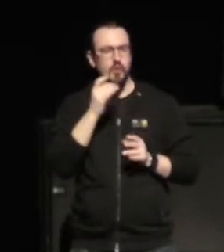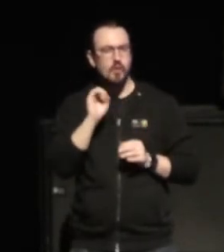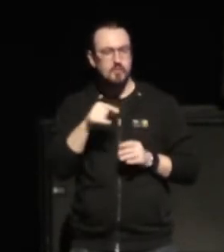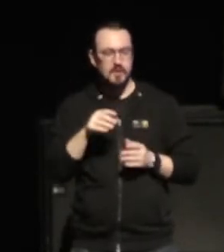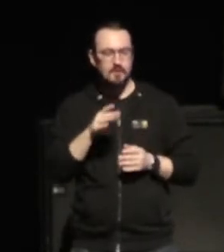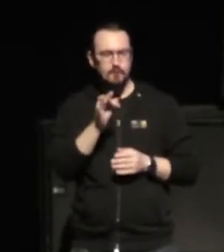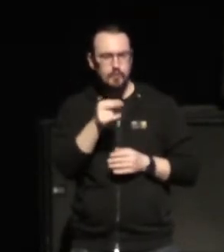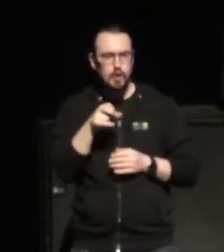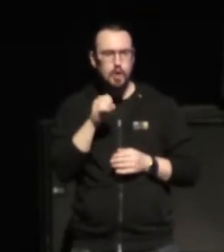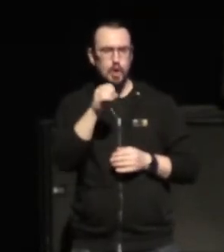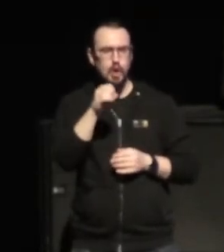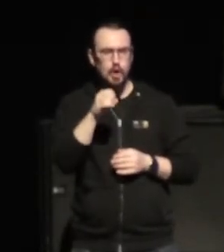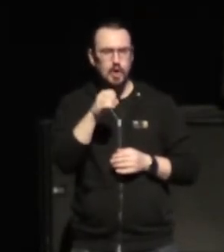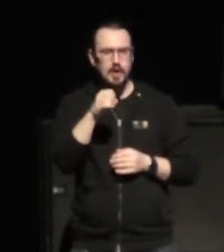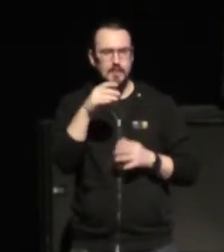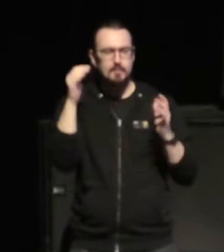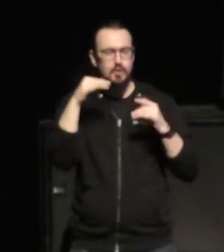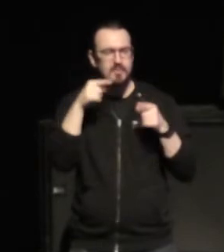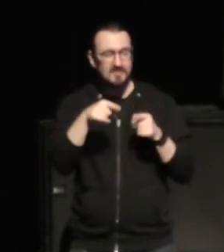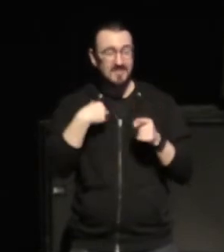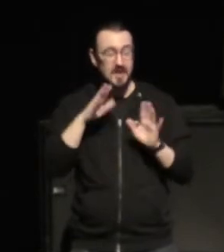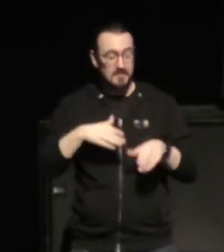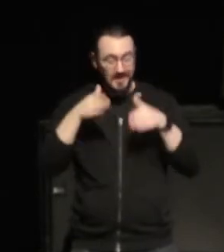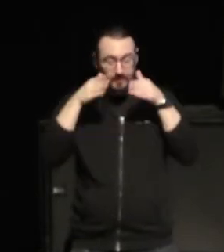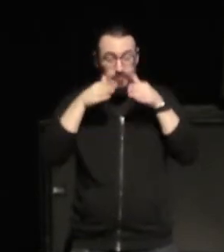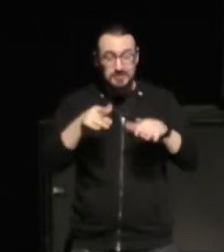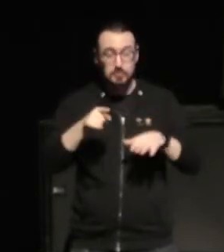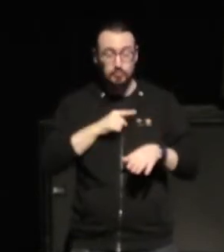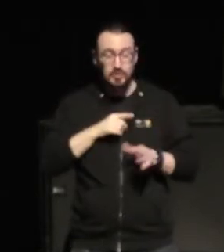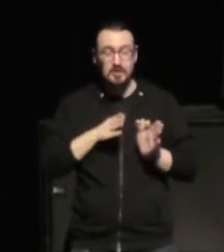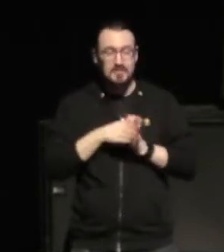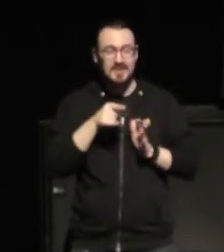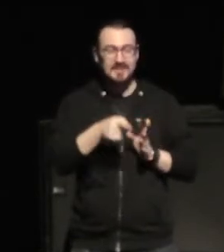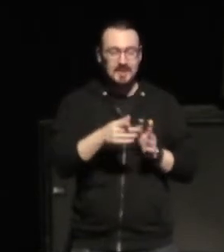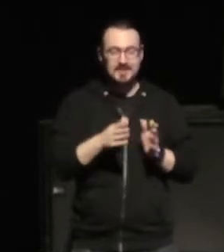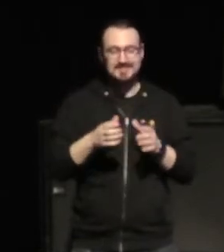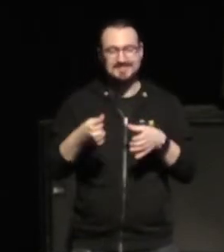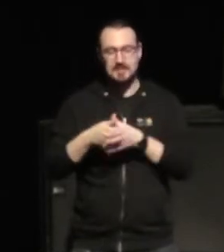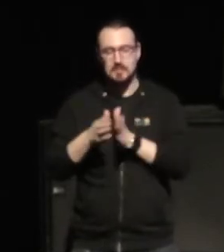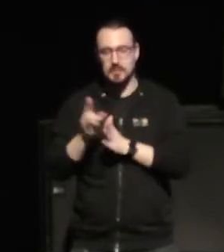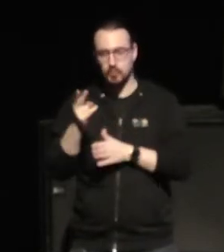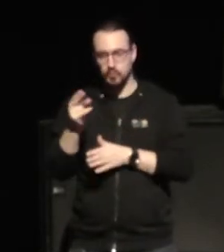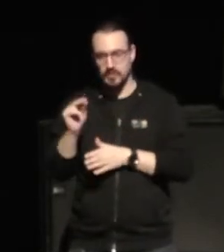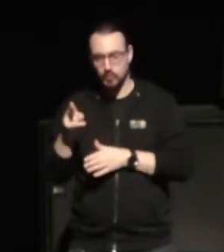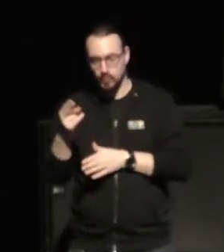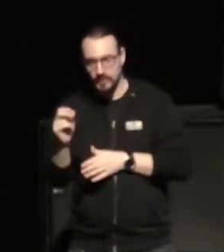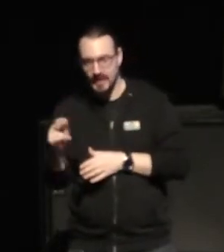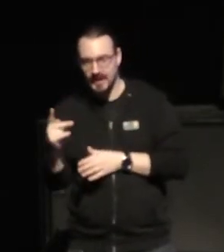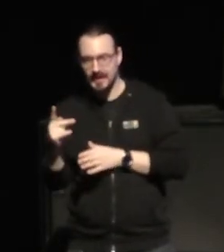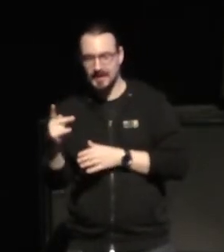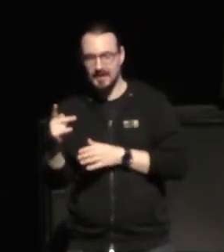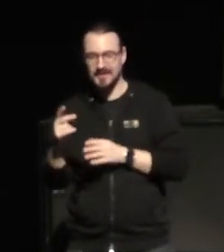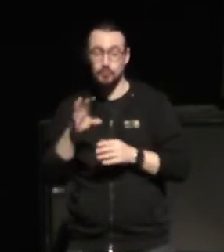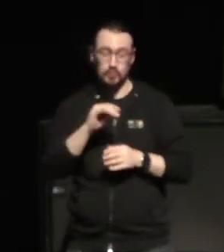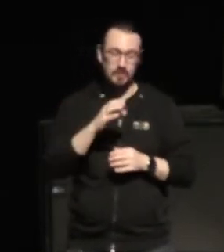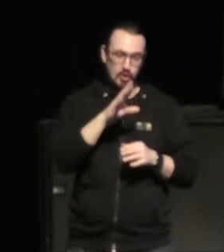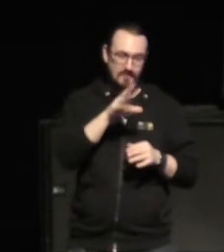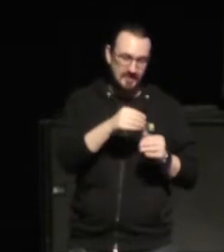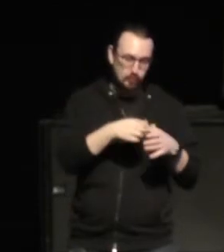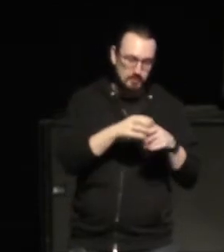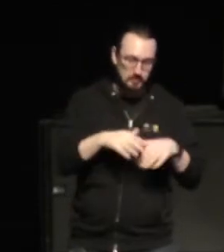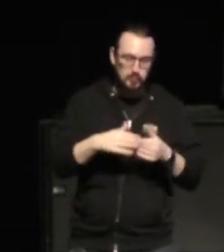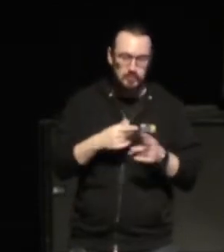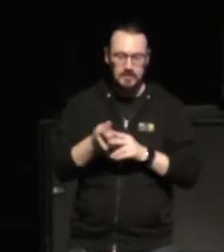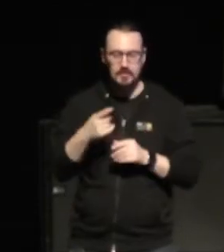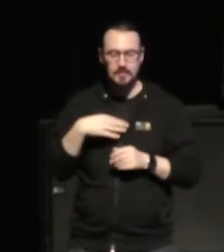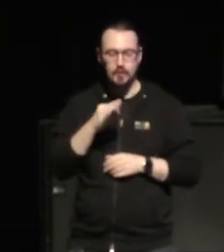because that's what we have focused on a lot. Together with UNAC, Afrikagrupperna has done this seed